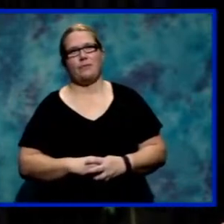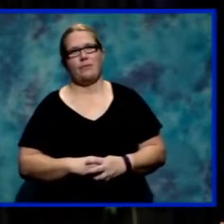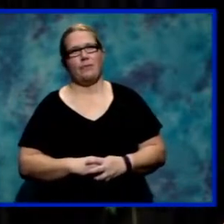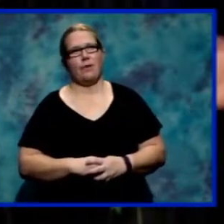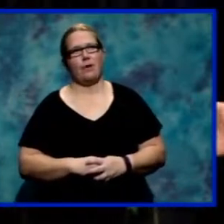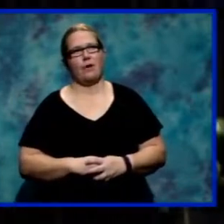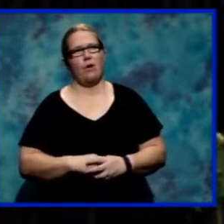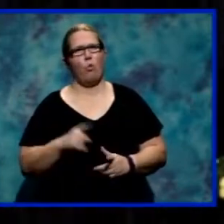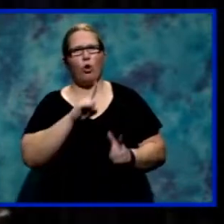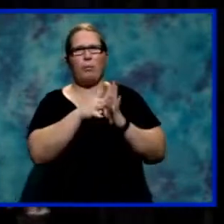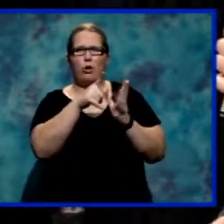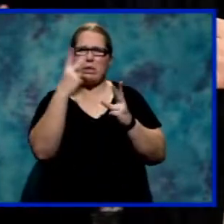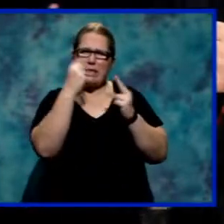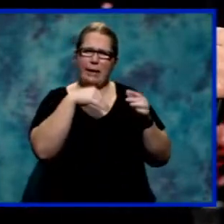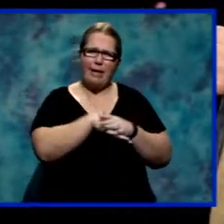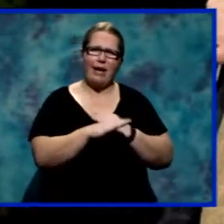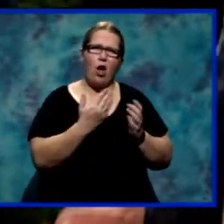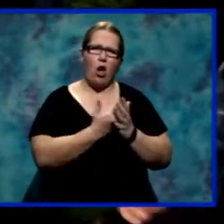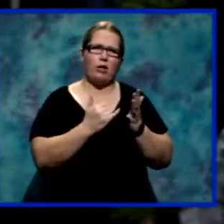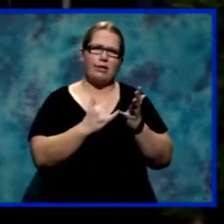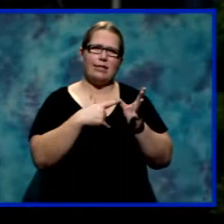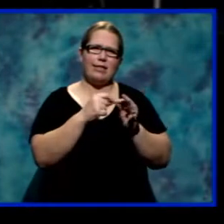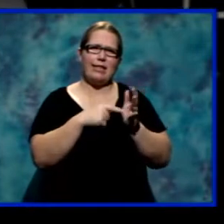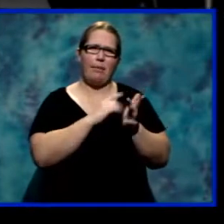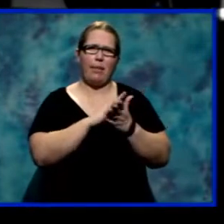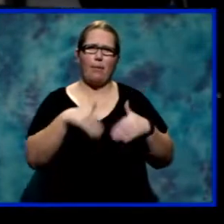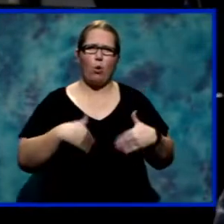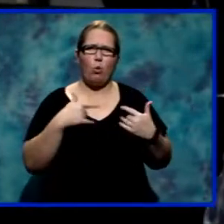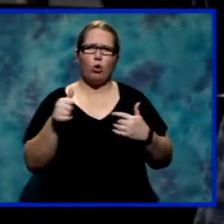What do you mean you slept in on Sabbath morning instead of coming to church?